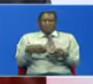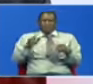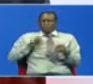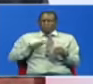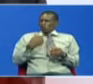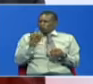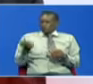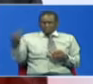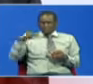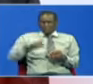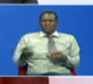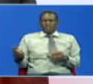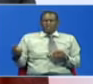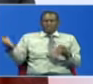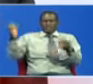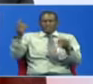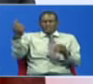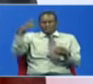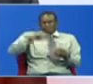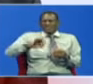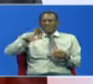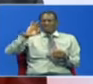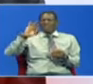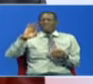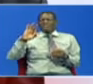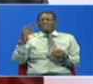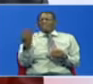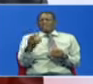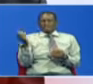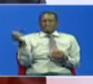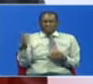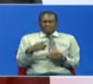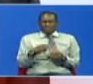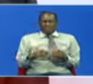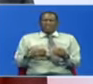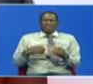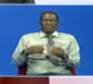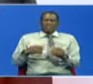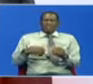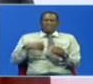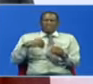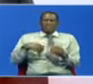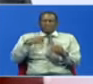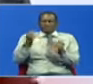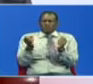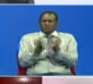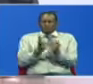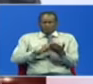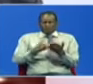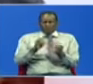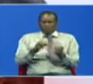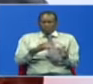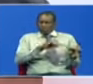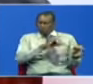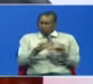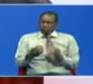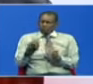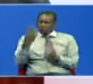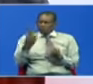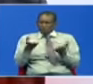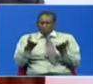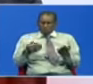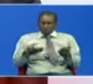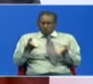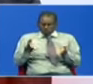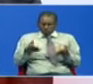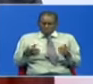third trimester, the last 12, 13 weeks of the pregnancy. So if you go back to March and now we are on the